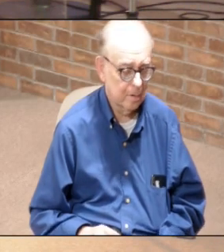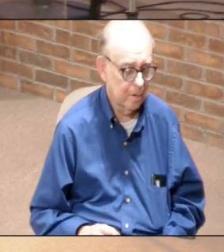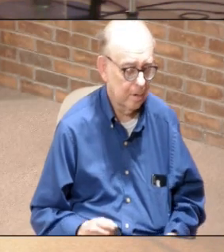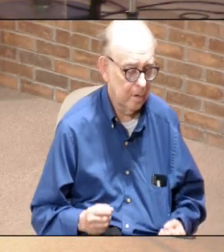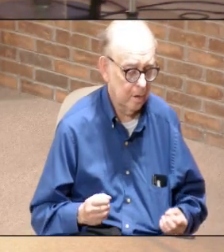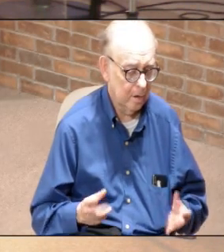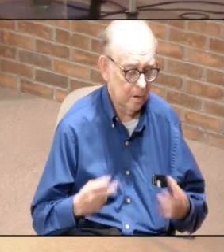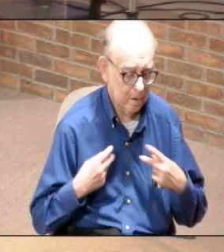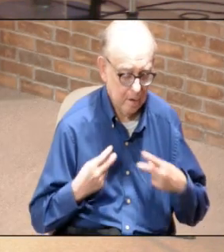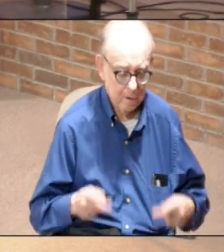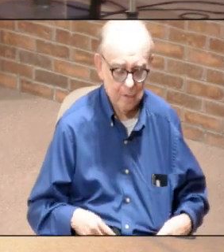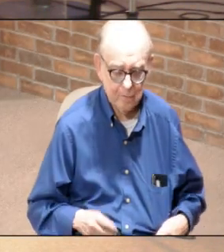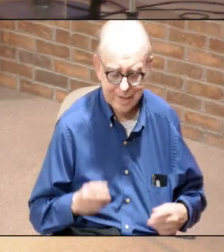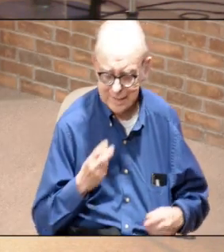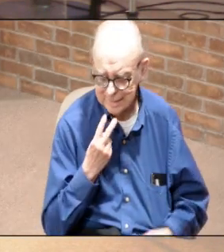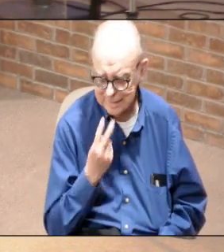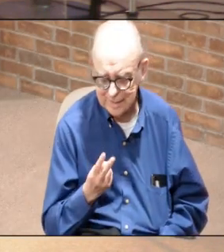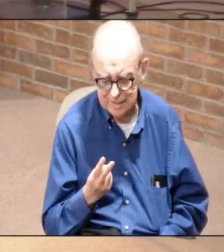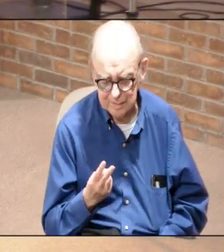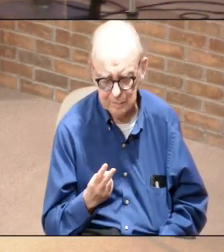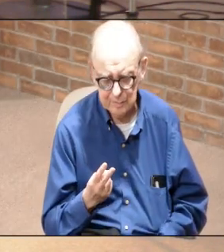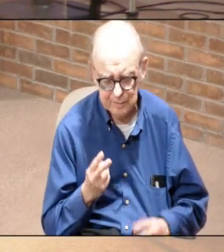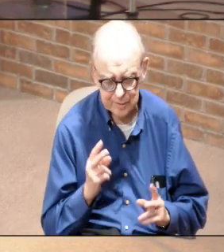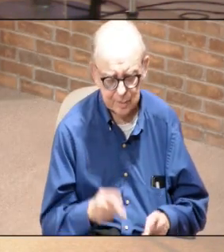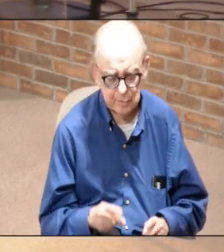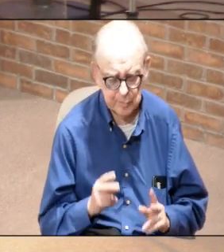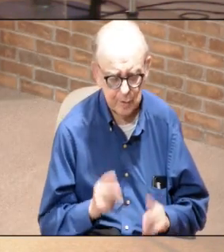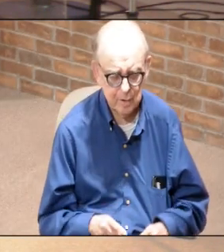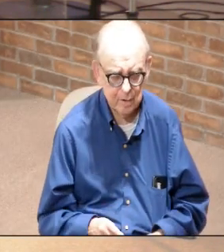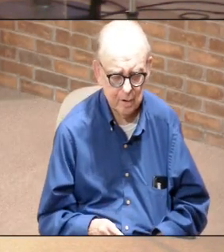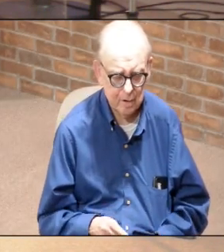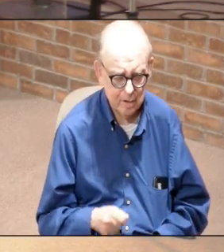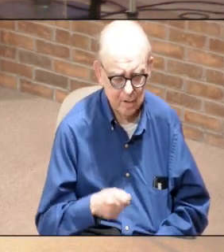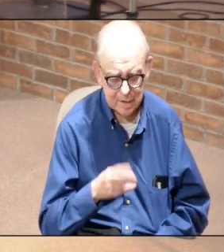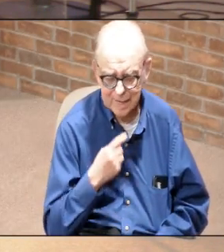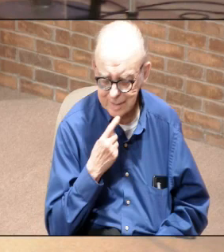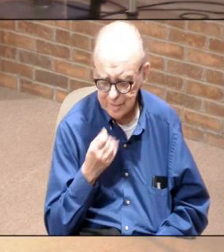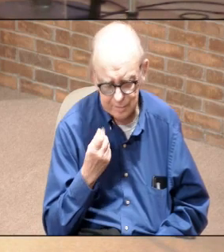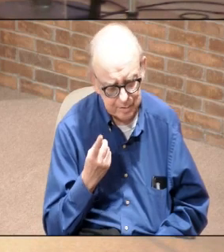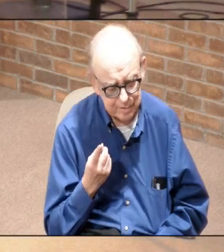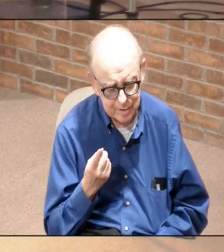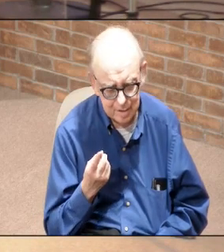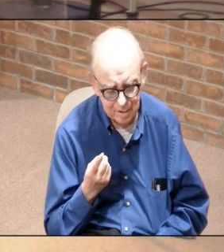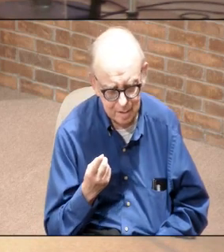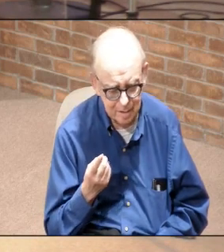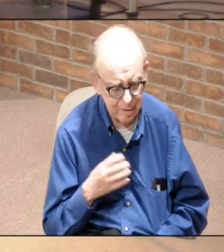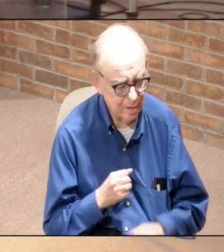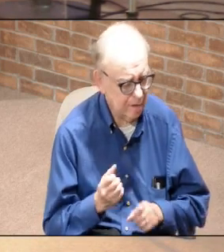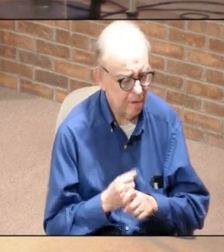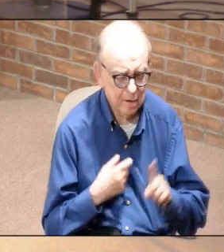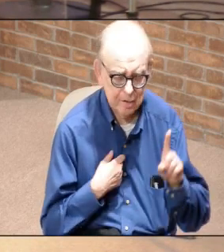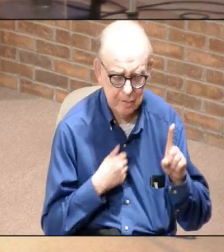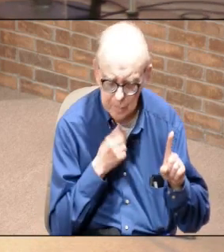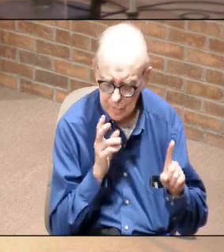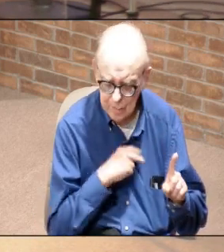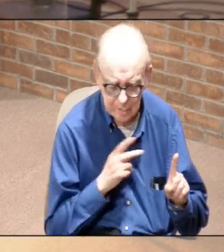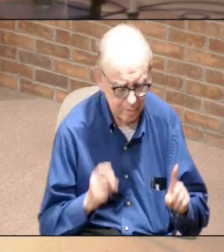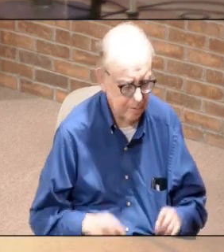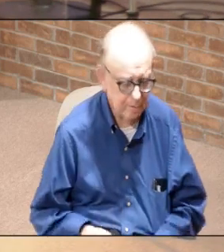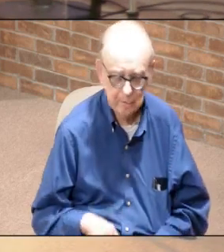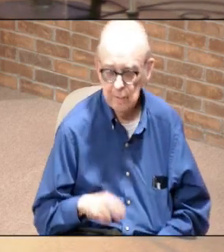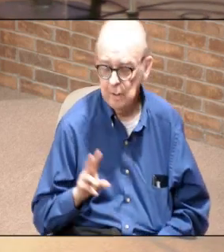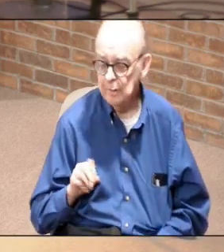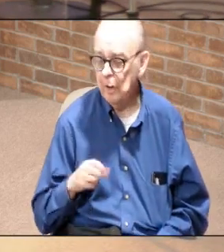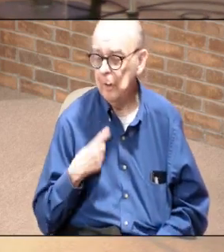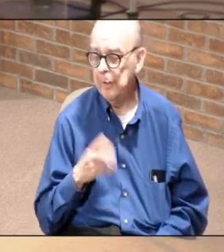Somebody physical we can see. He says, you don't understand. You got me. You don't need a king. No, we